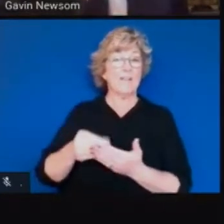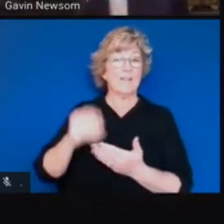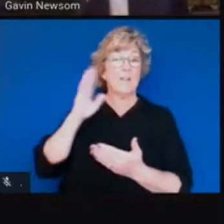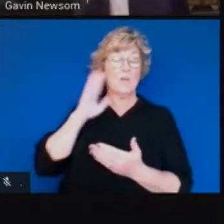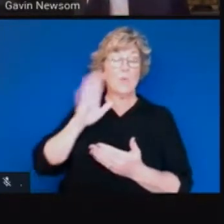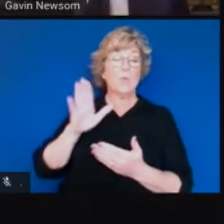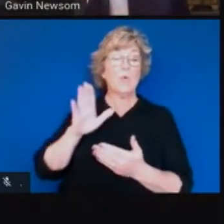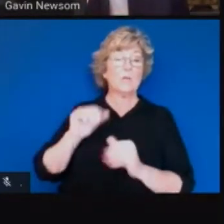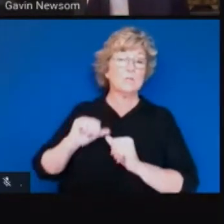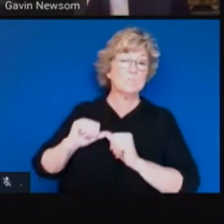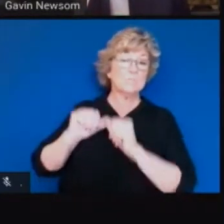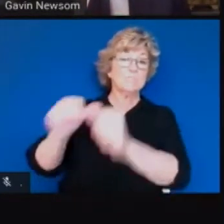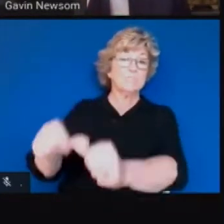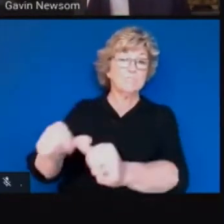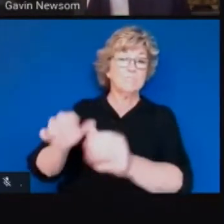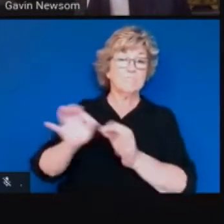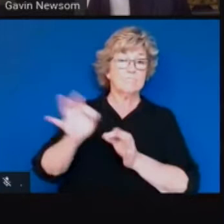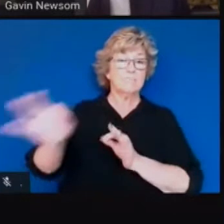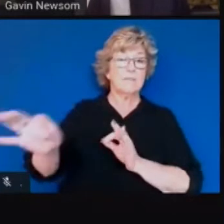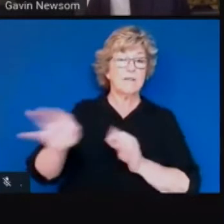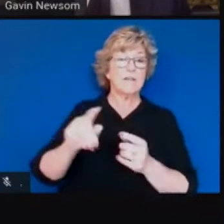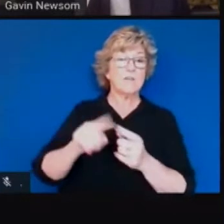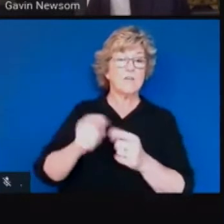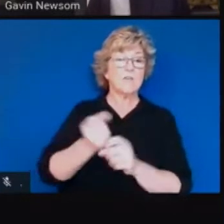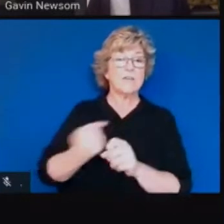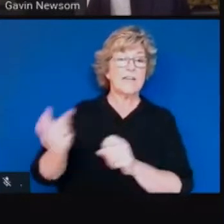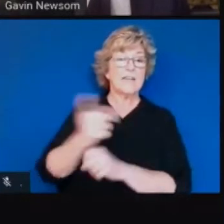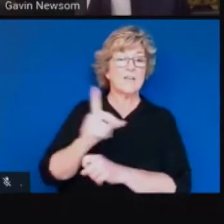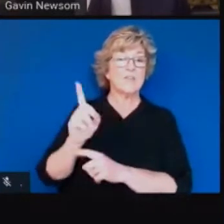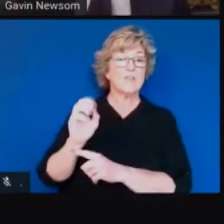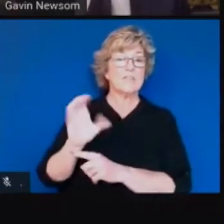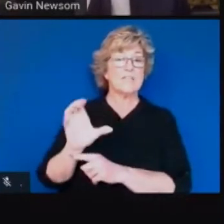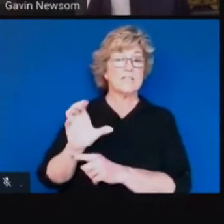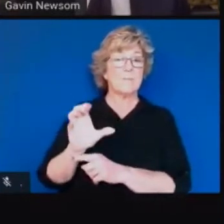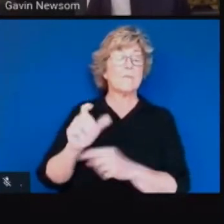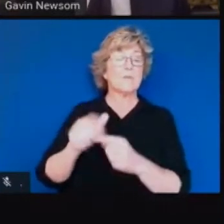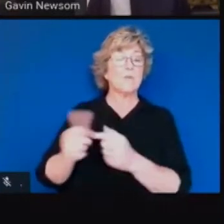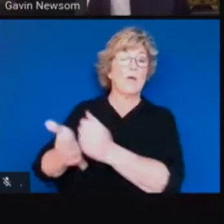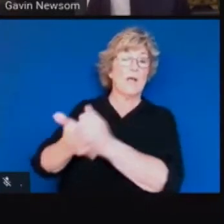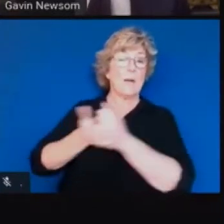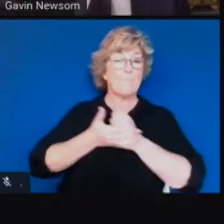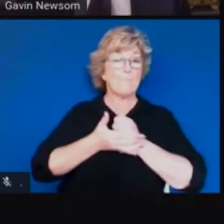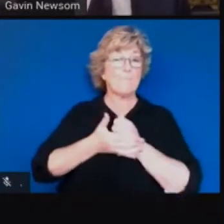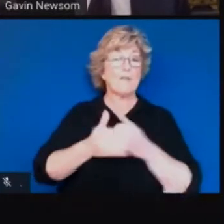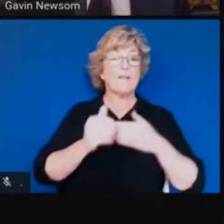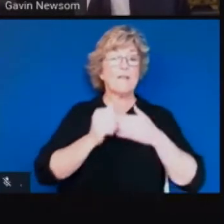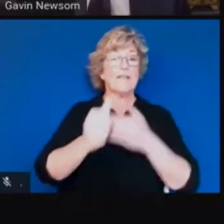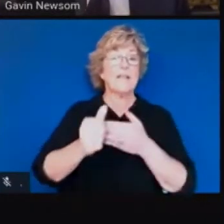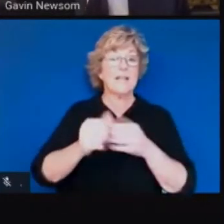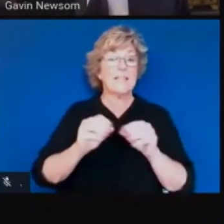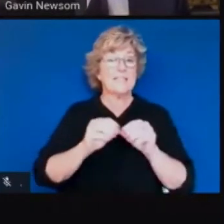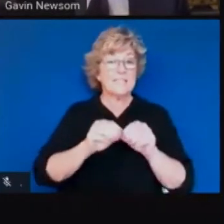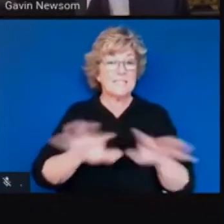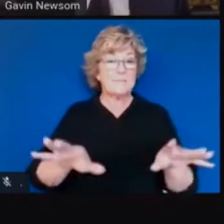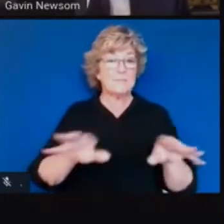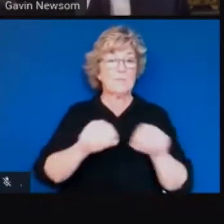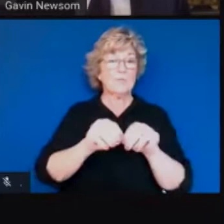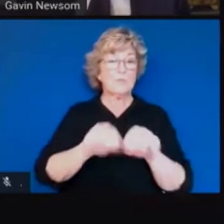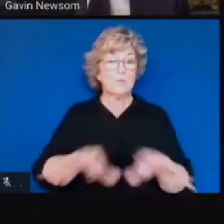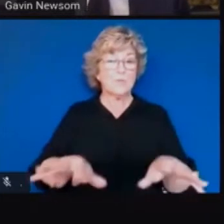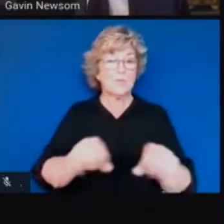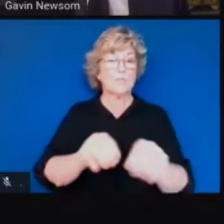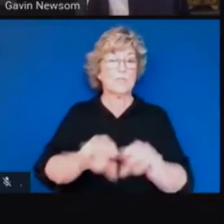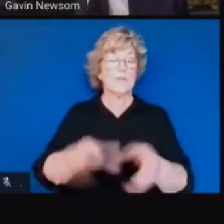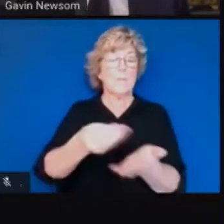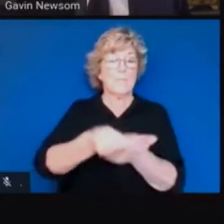addressed that, and that's very significant in terms of helping us guide the distributions of those remaining